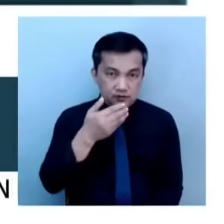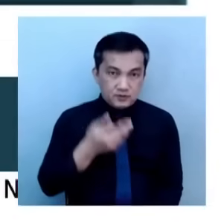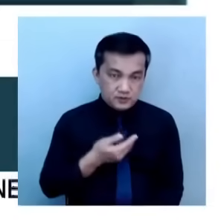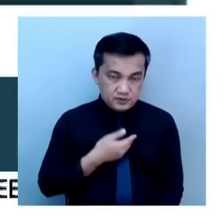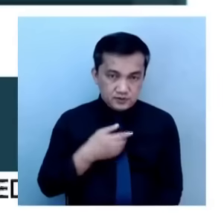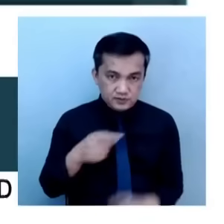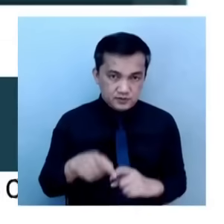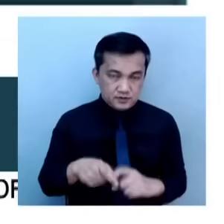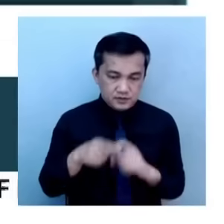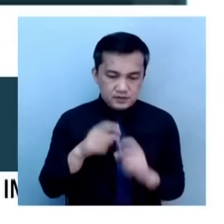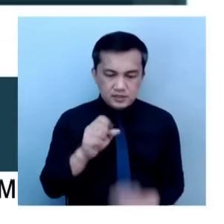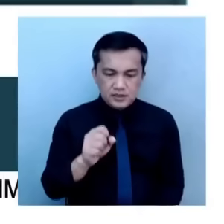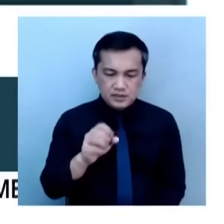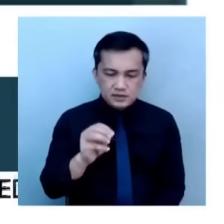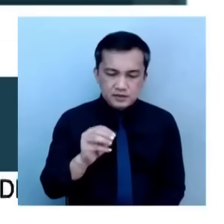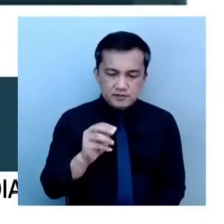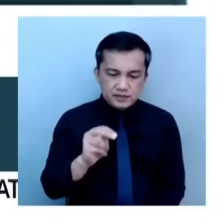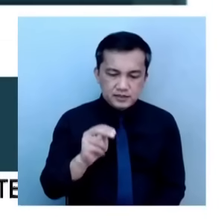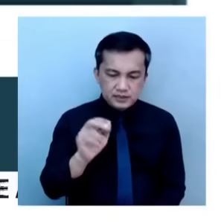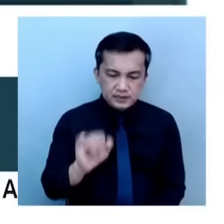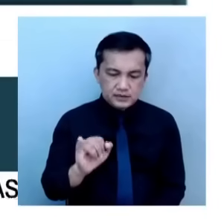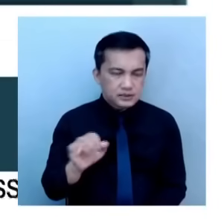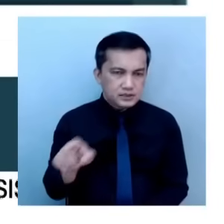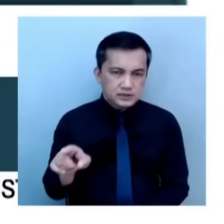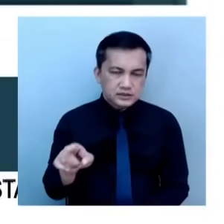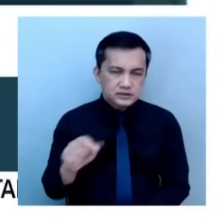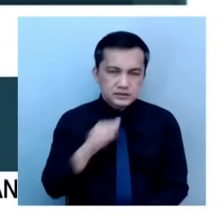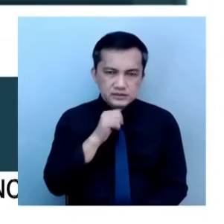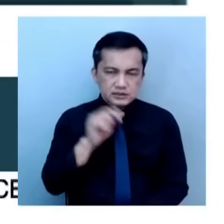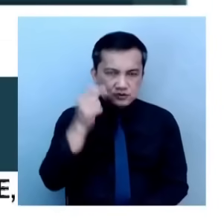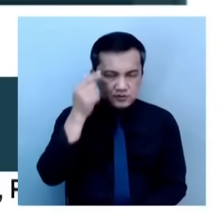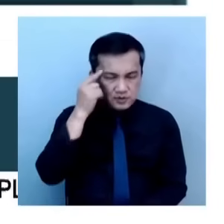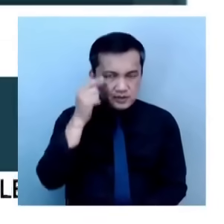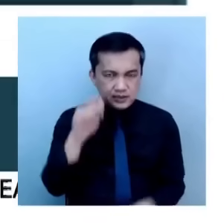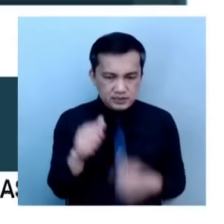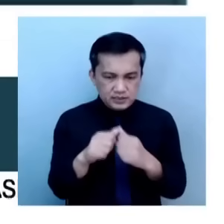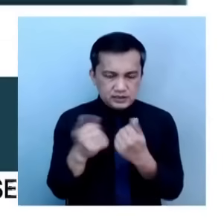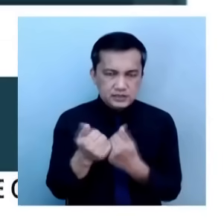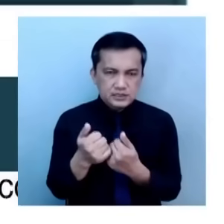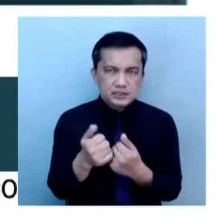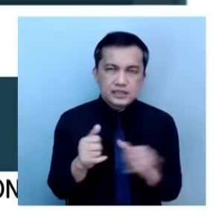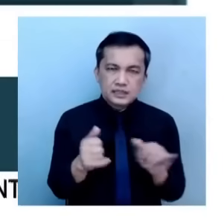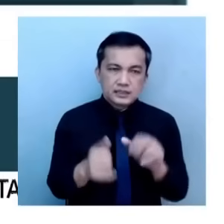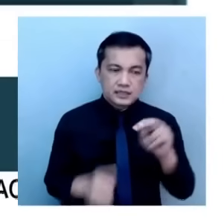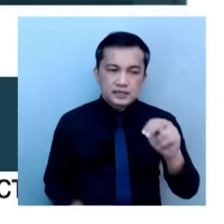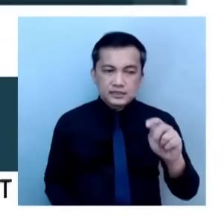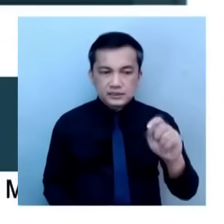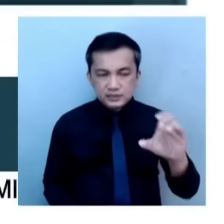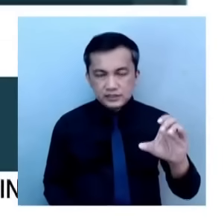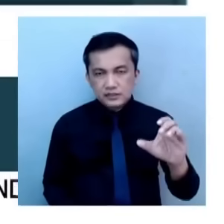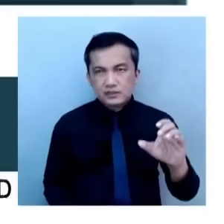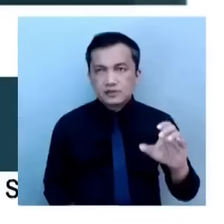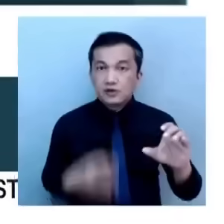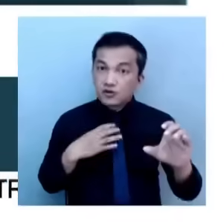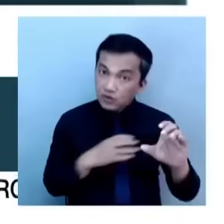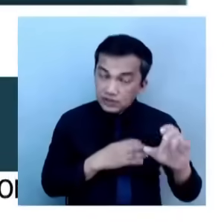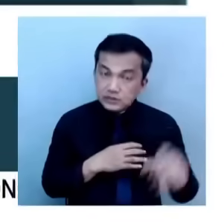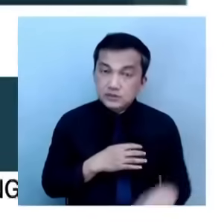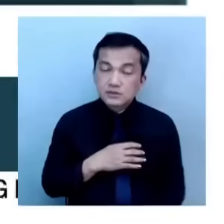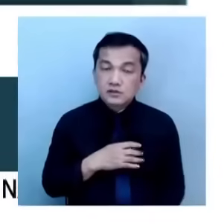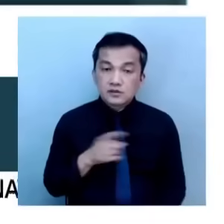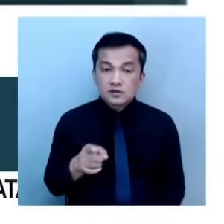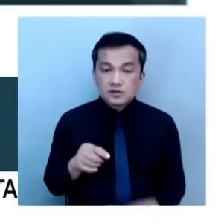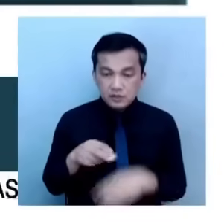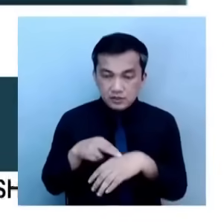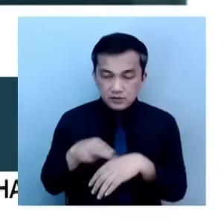suspension of SMNI, it should not be government agencies like the NTC or even Congress, for that matter, who recommended